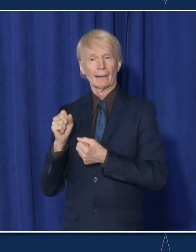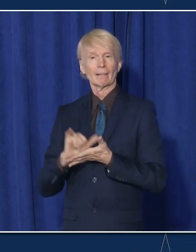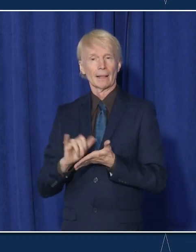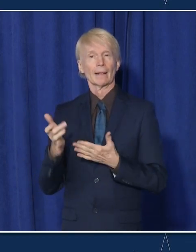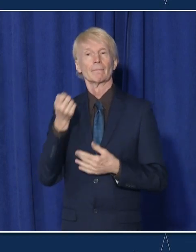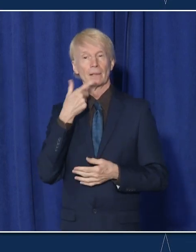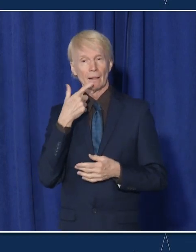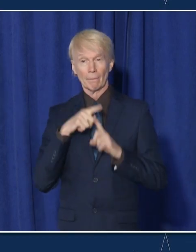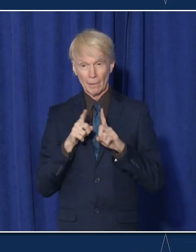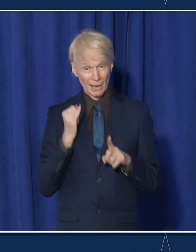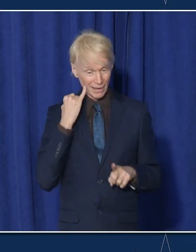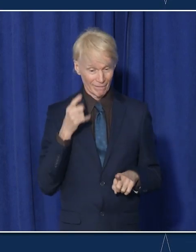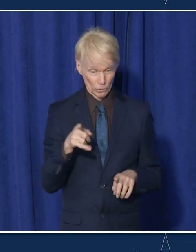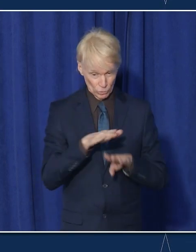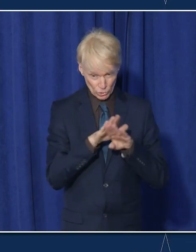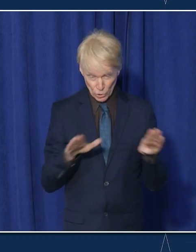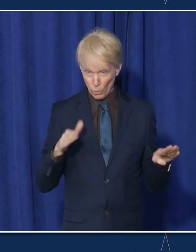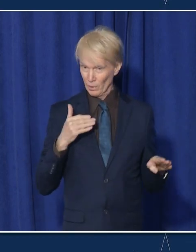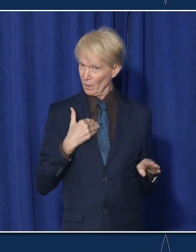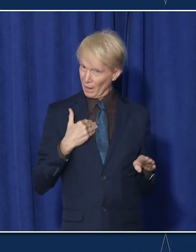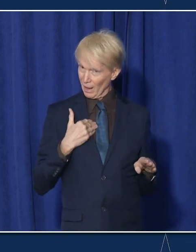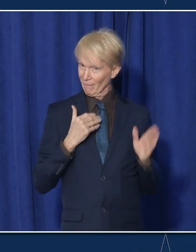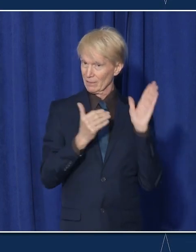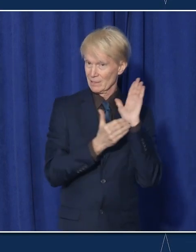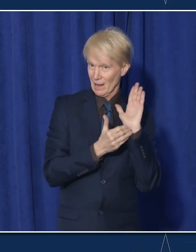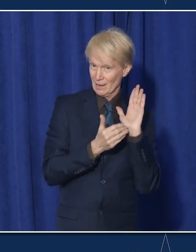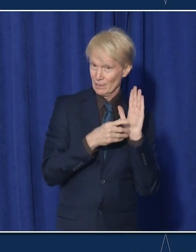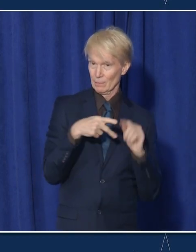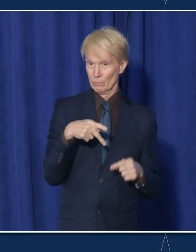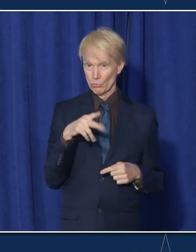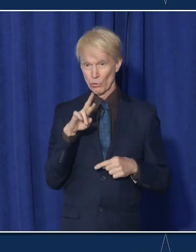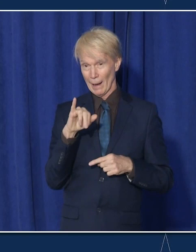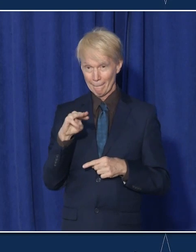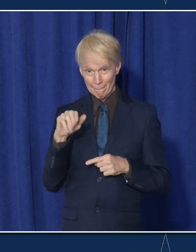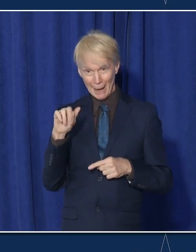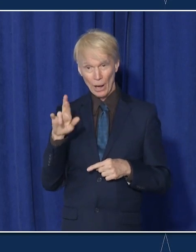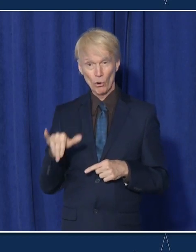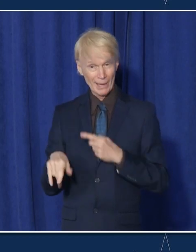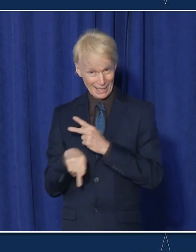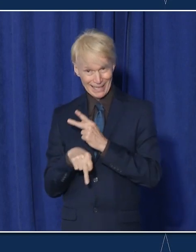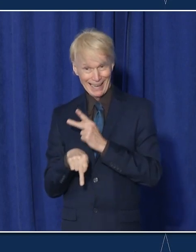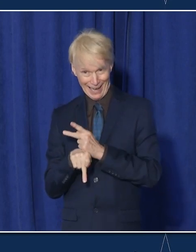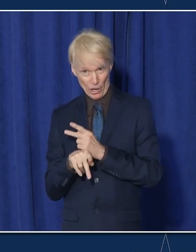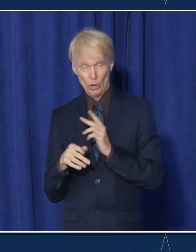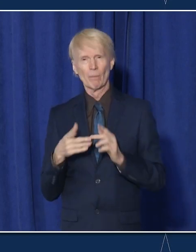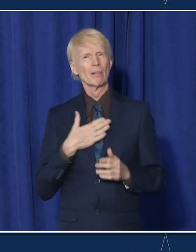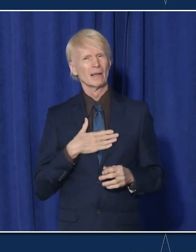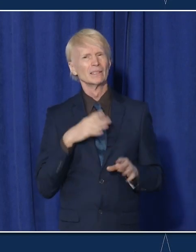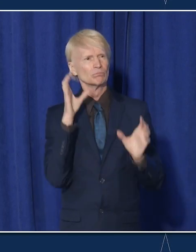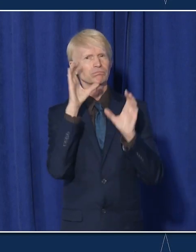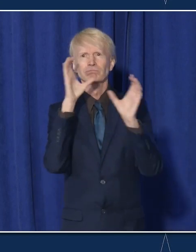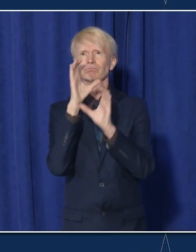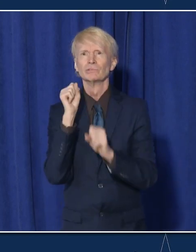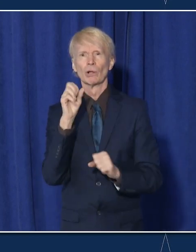if you do not have a primary care provider, get one. Get one so that you should have one anyway for protecting